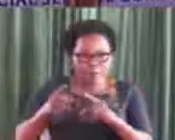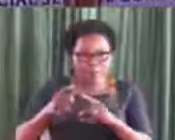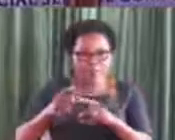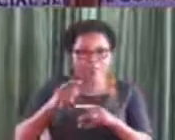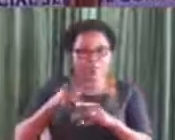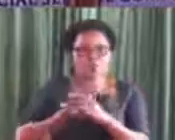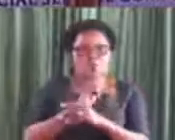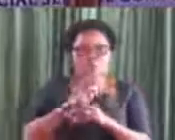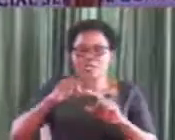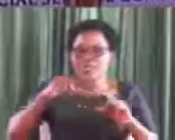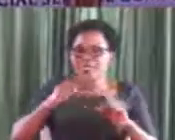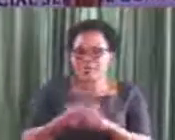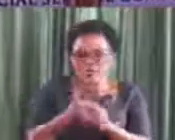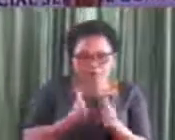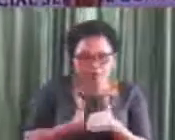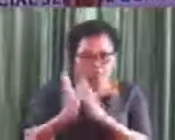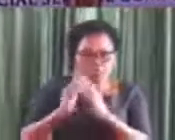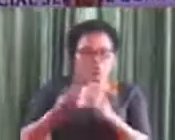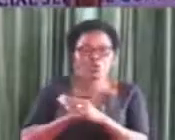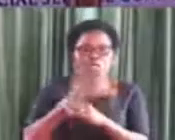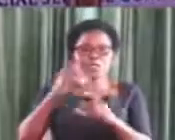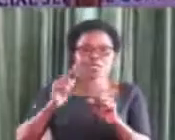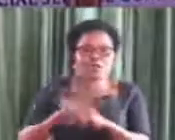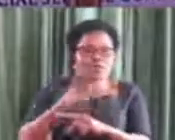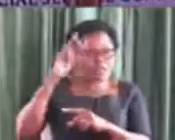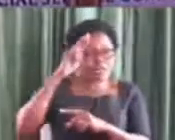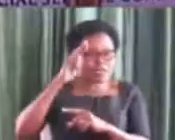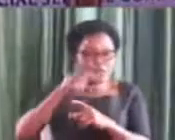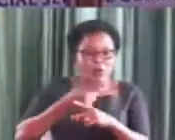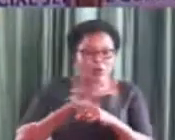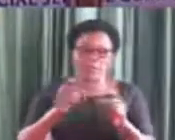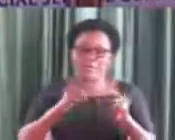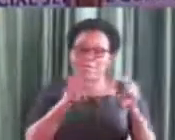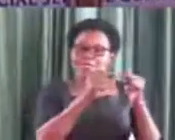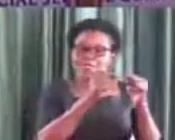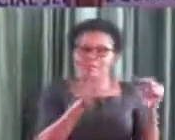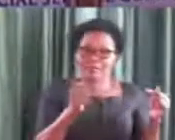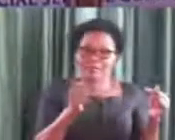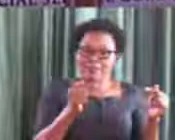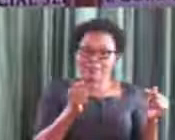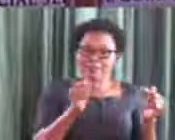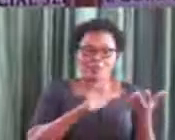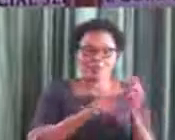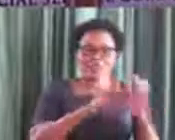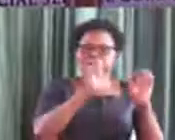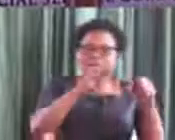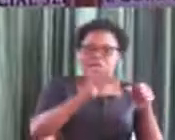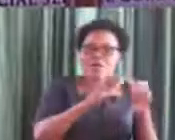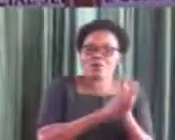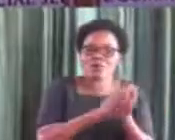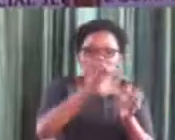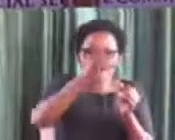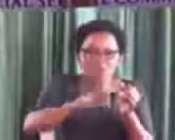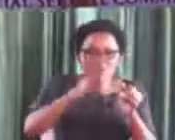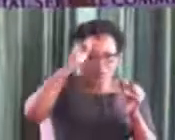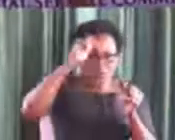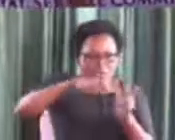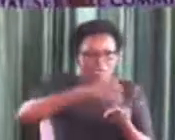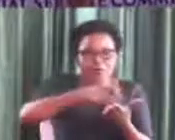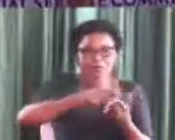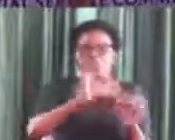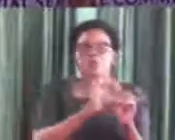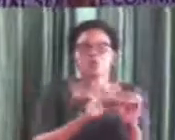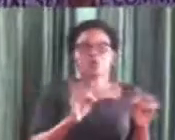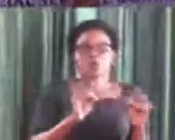Path. different reasons. A dissent is disagreeing with the final judgment,